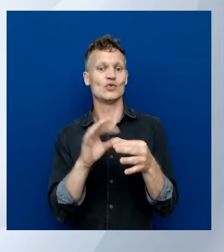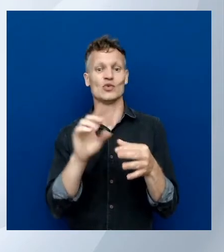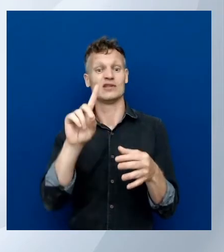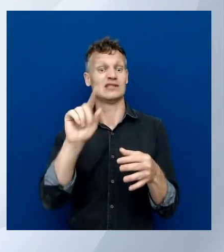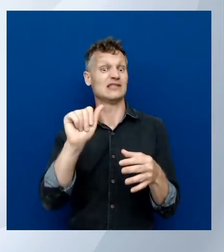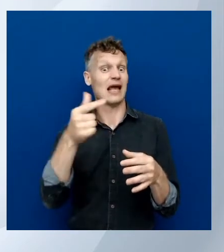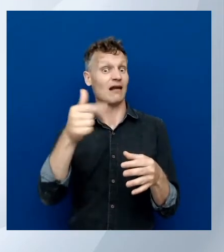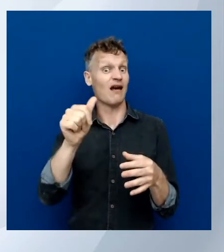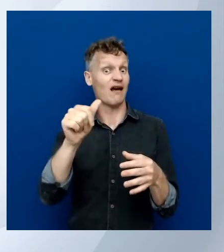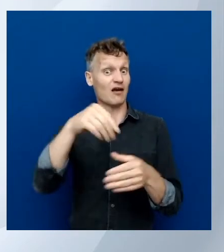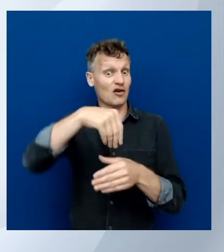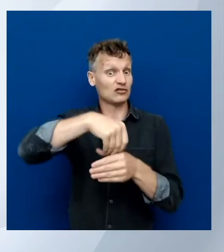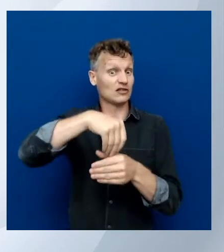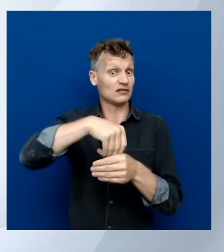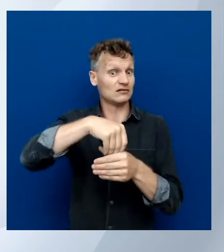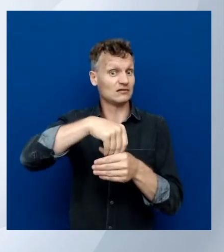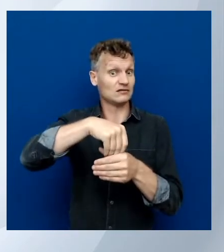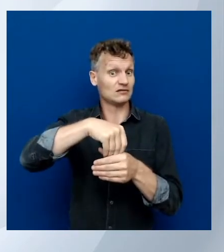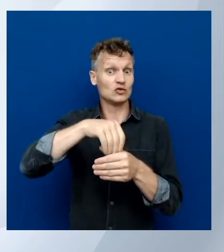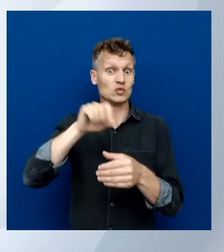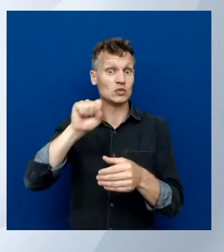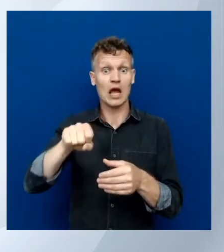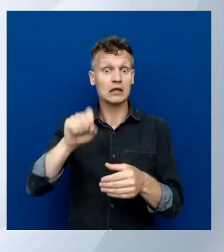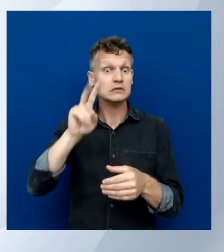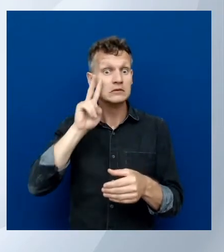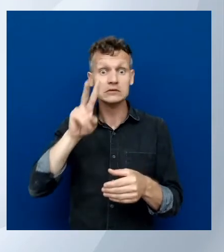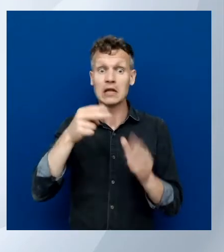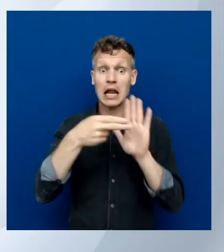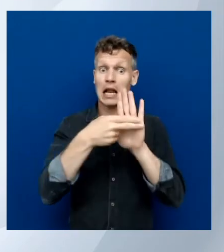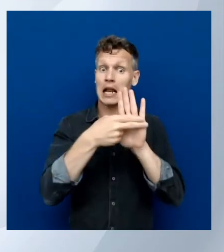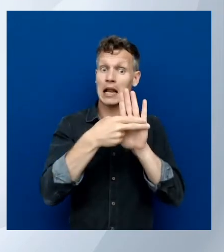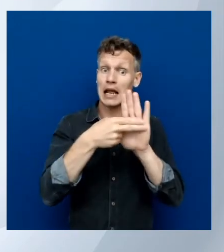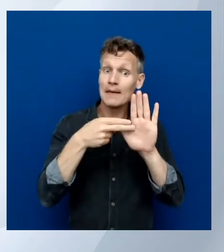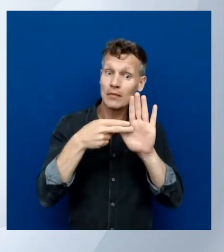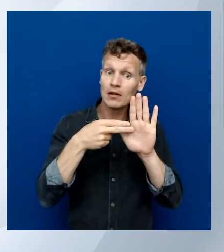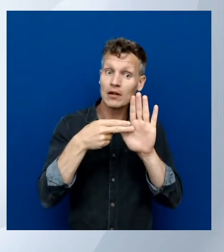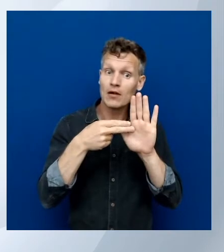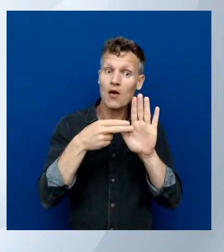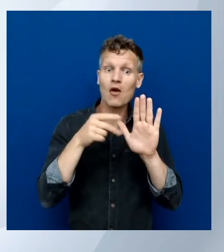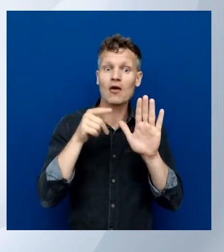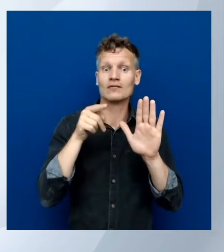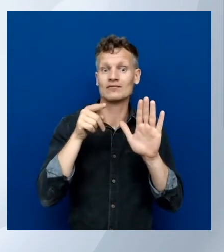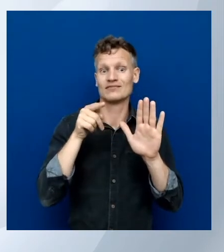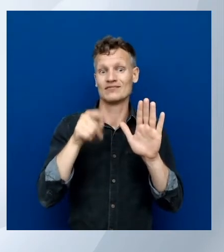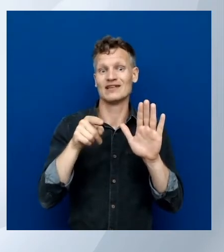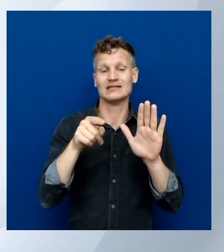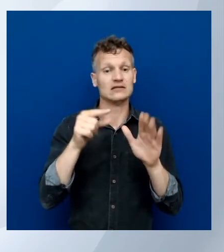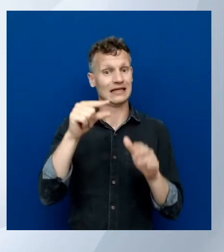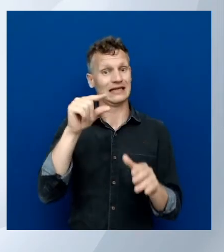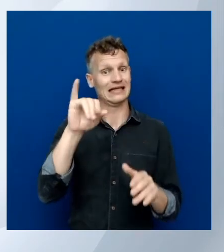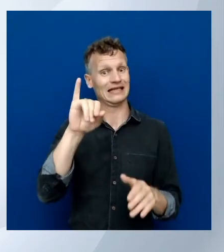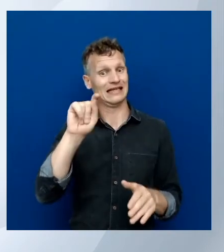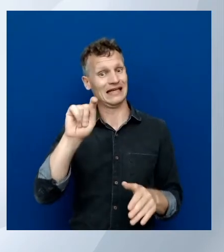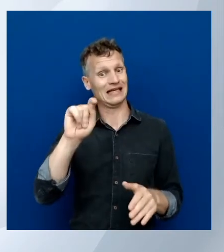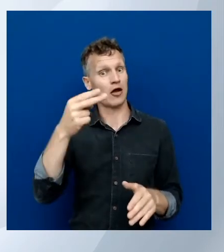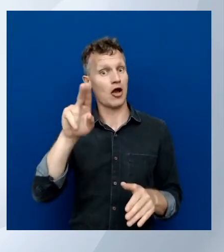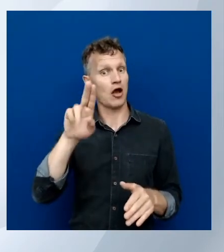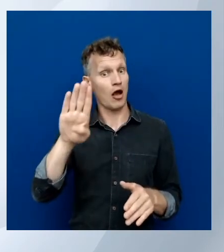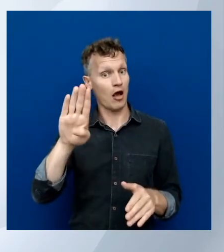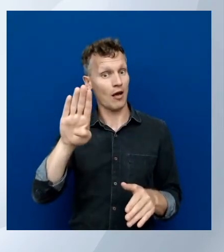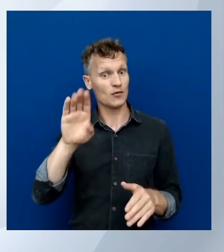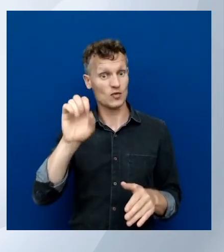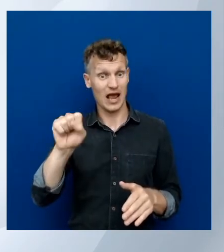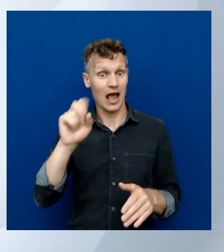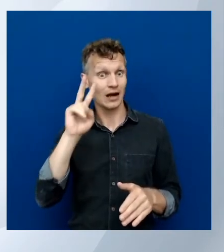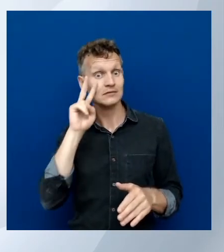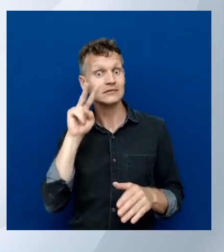find these labels or these YAML files on GitHub. So if you want to cheat and you want to do